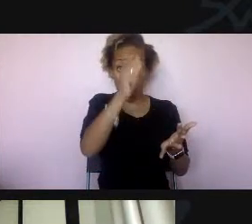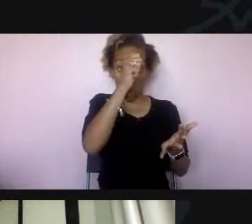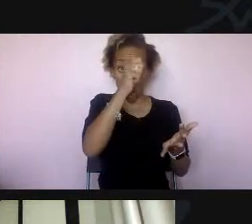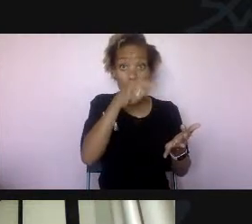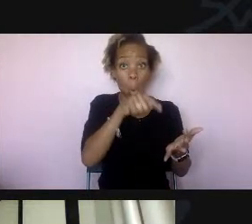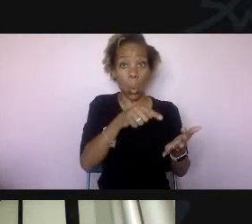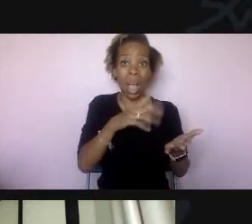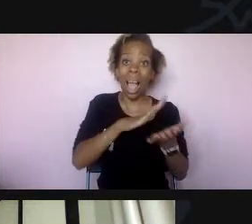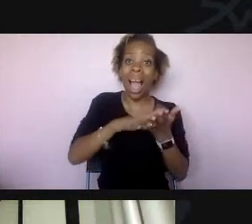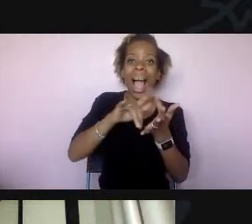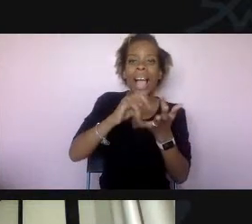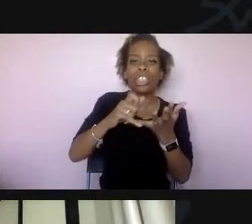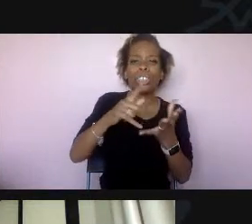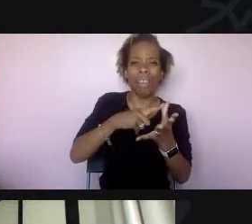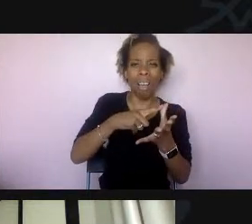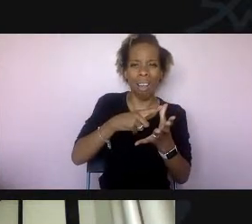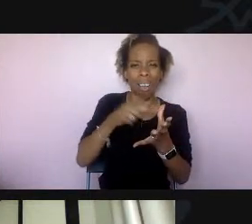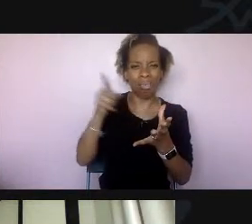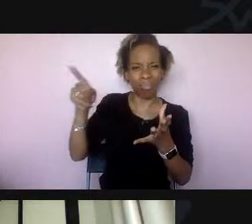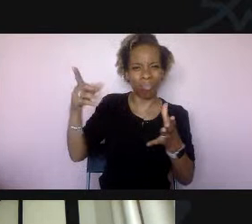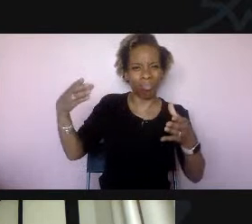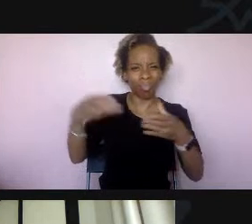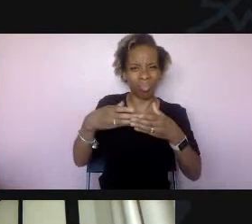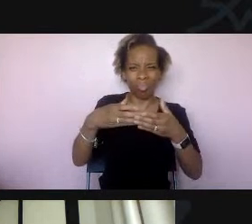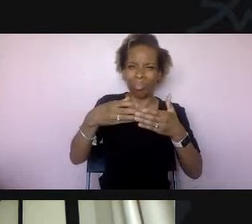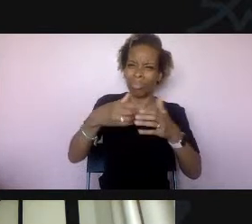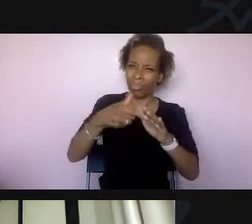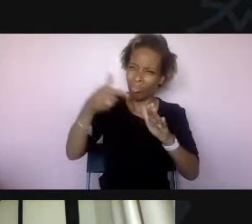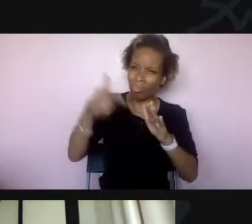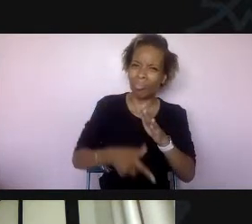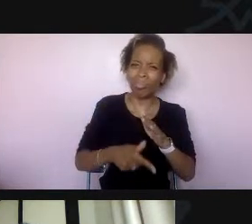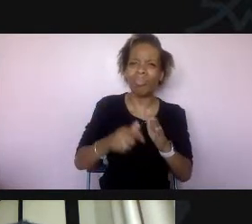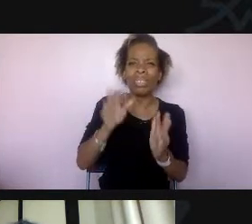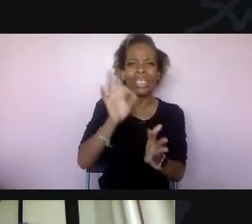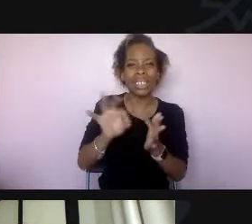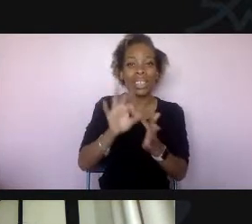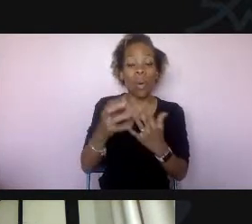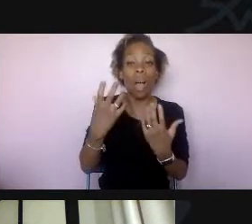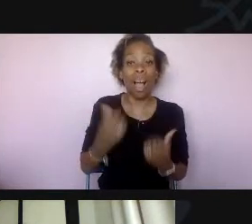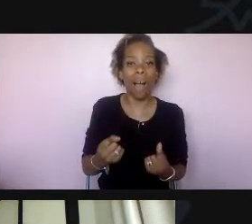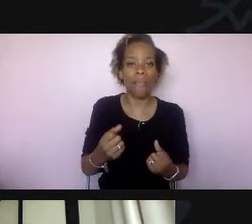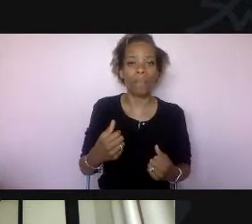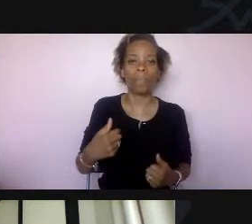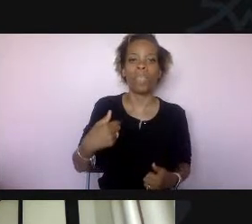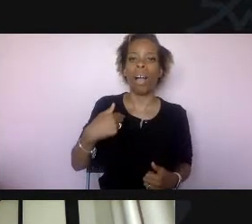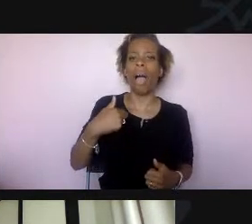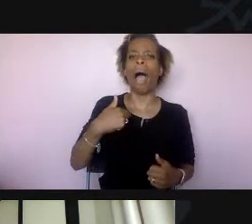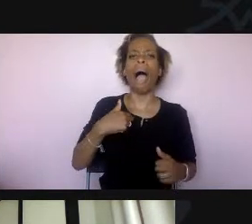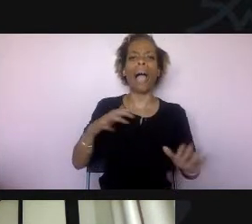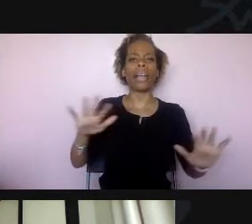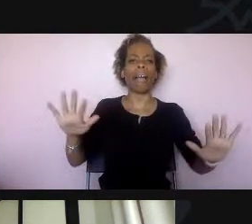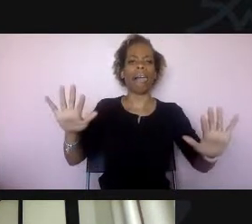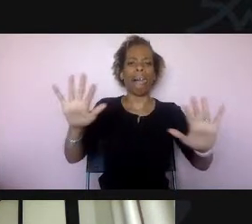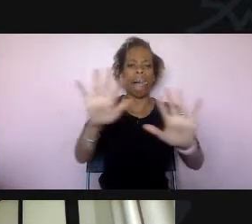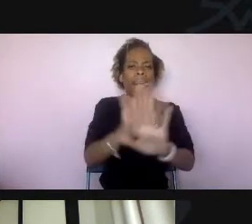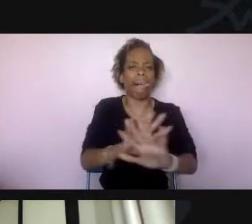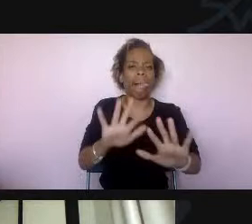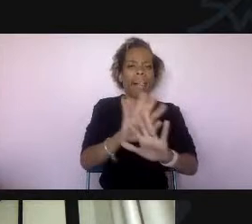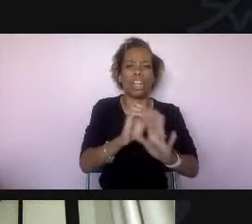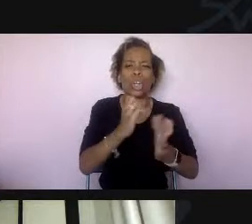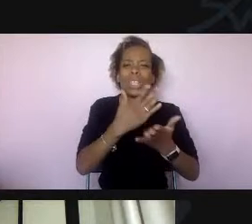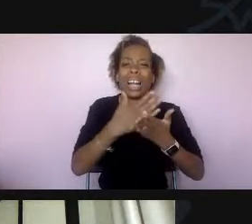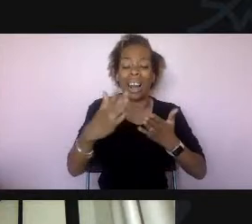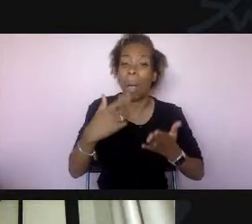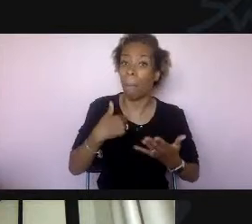Education Statistic Agency breaks that down a great deal more. So I've kind of glossed over the whole thing, but actually there